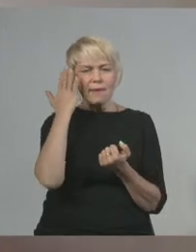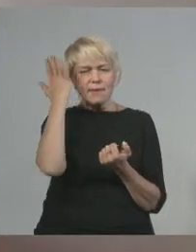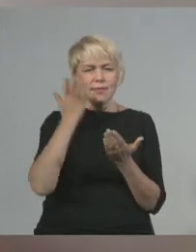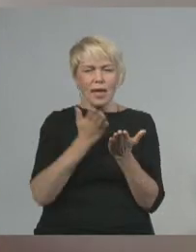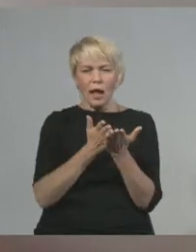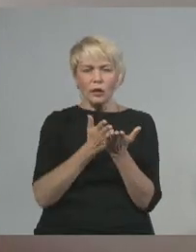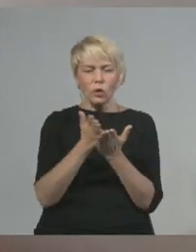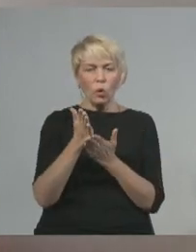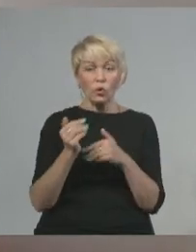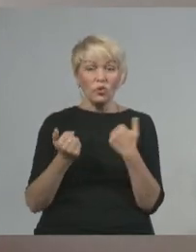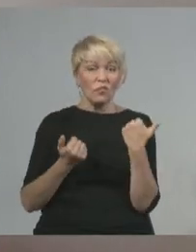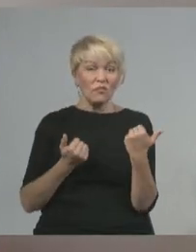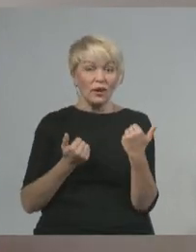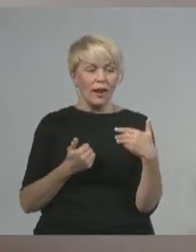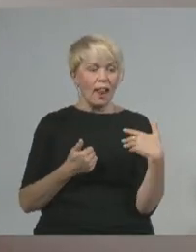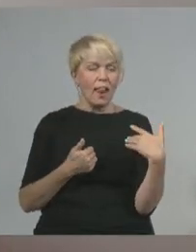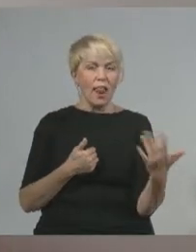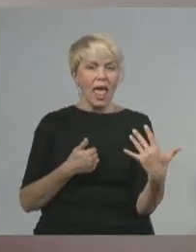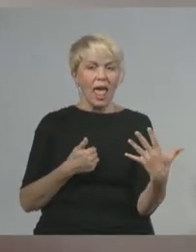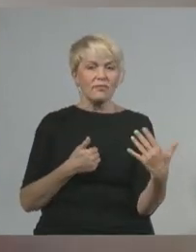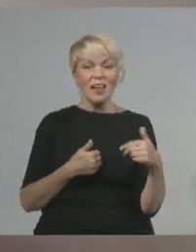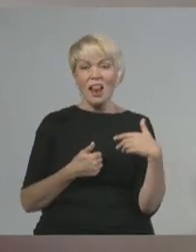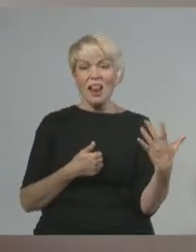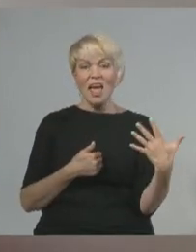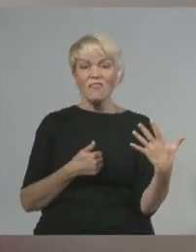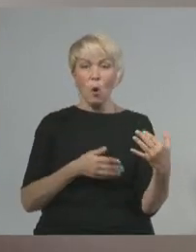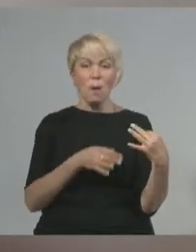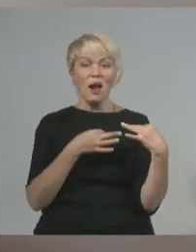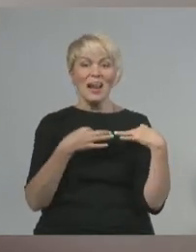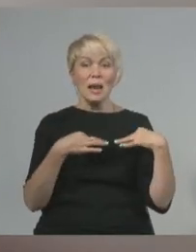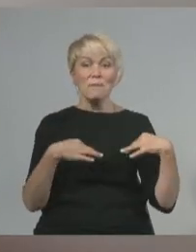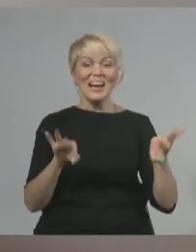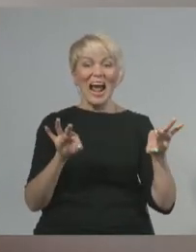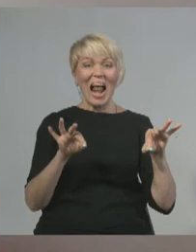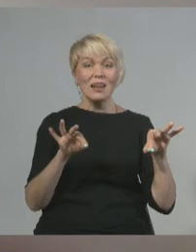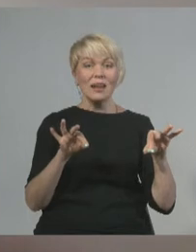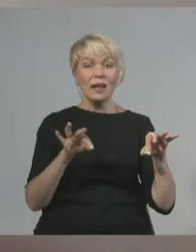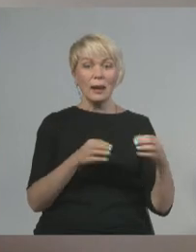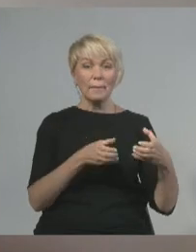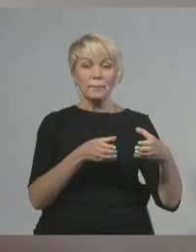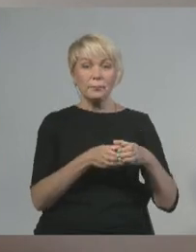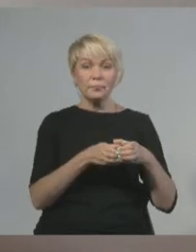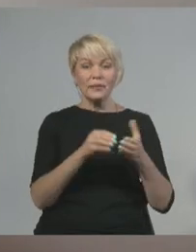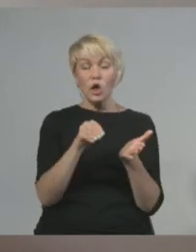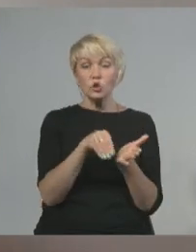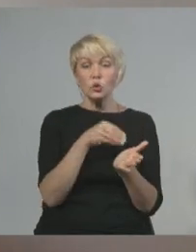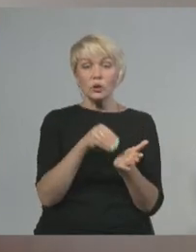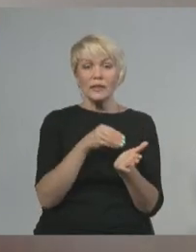you know maybe you're like left or left liberal journalists